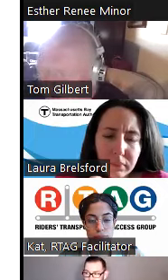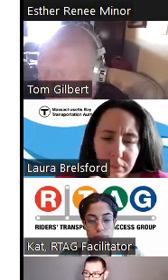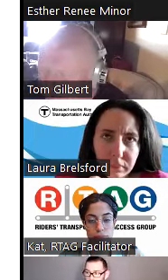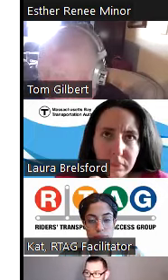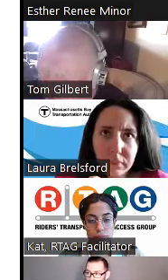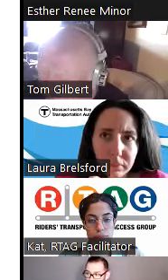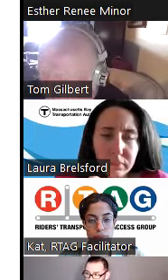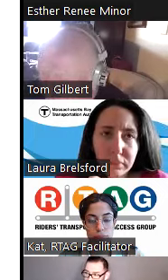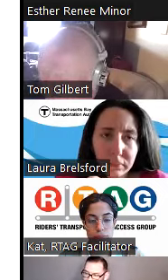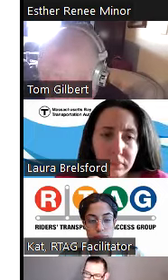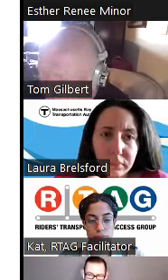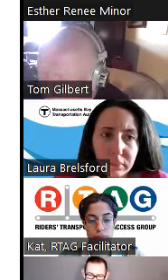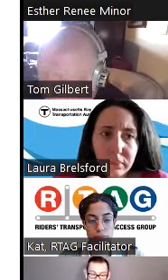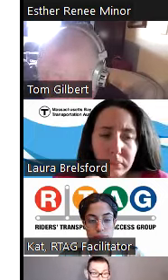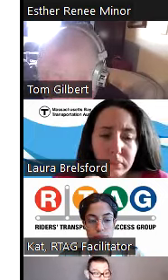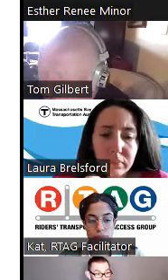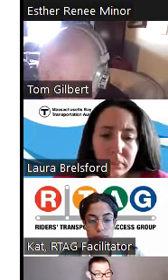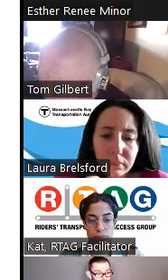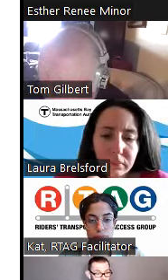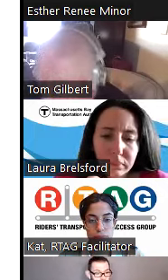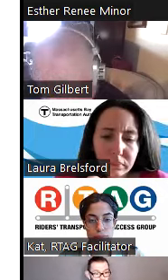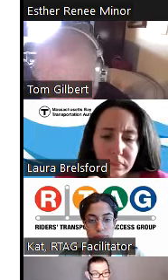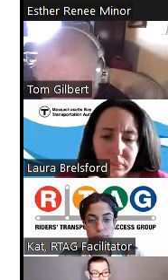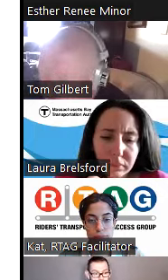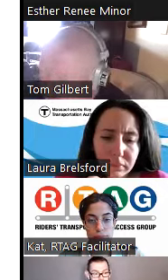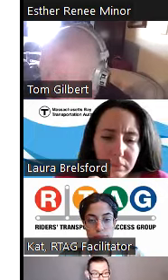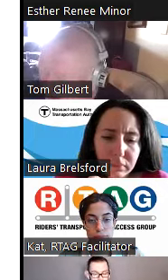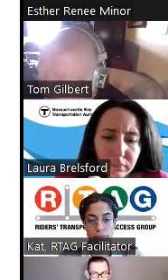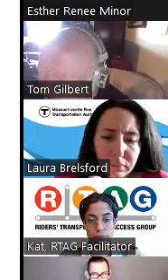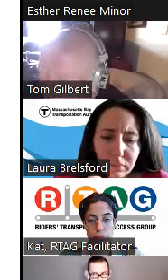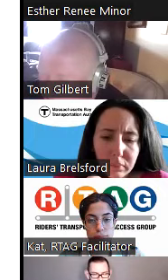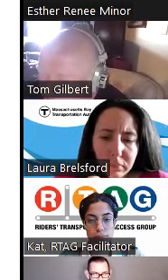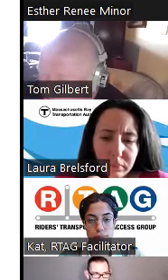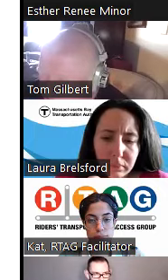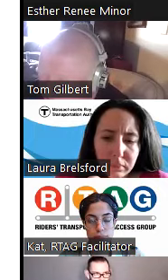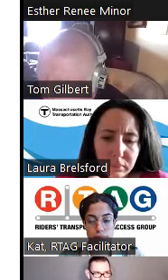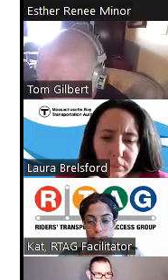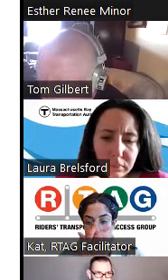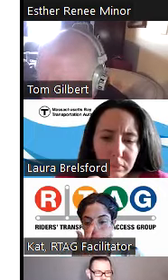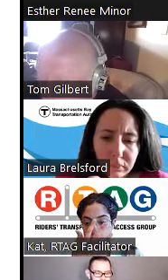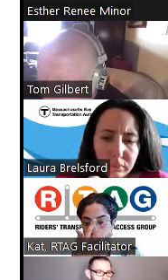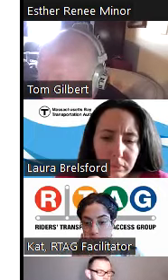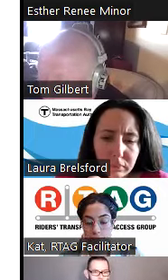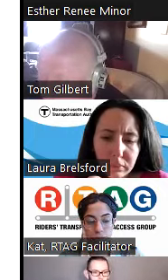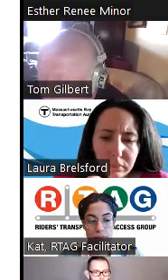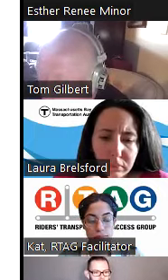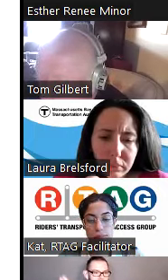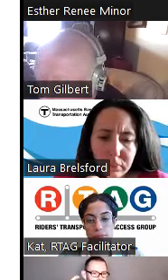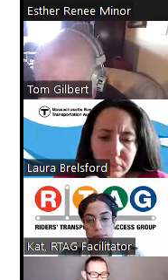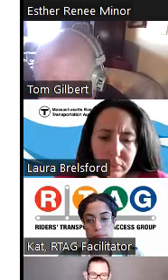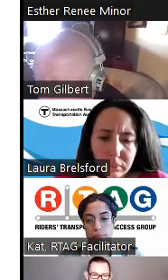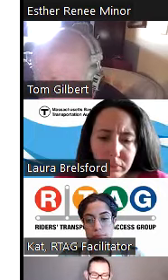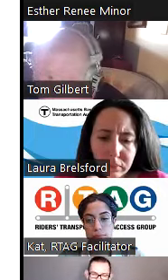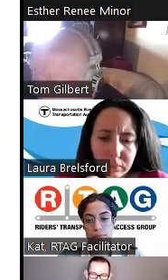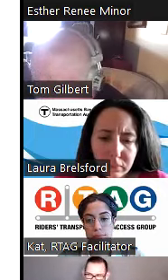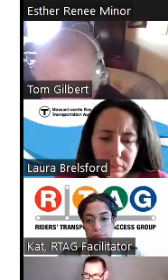time it arrives into the station, we roughly know it's in the station anyway. So I think it's kind of silly for it to say